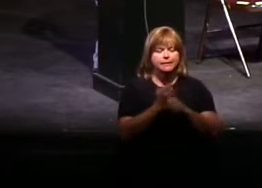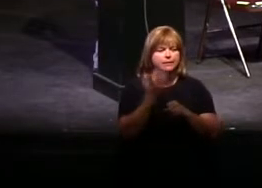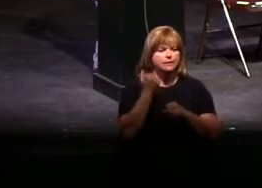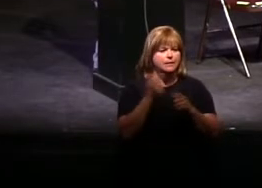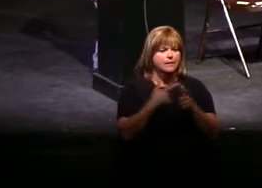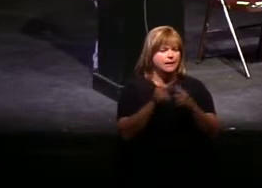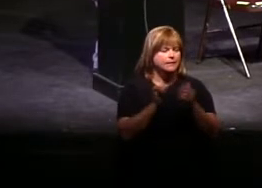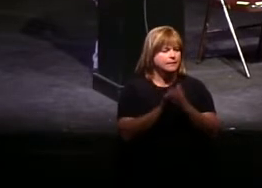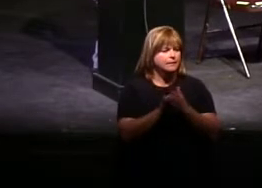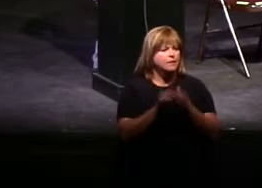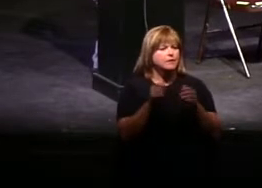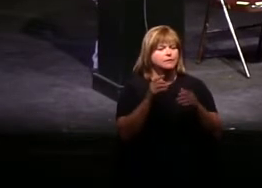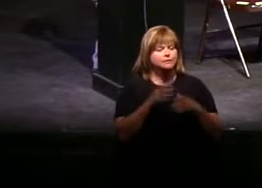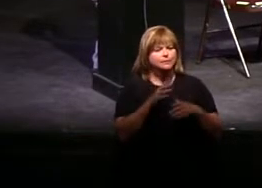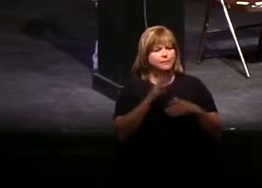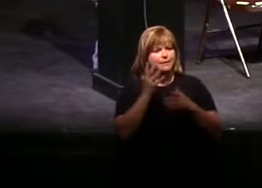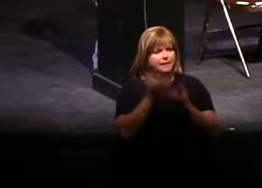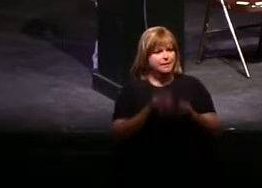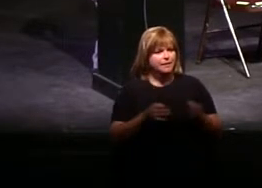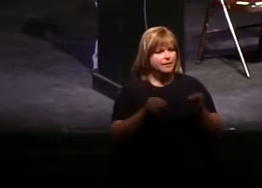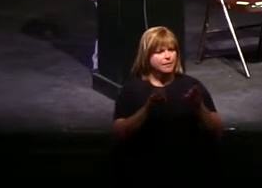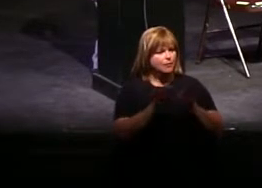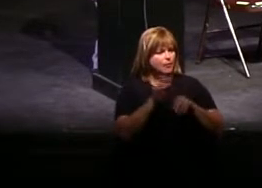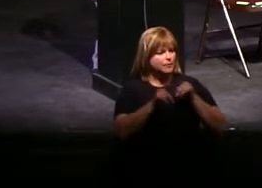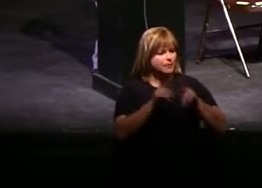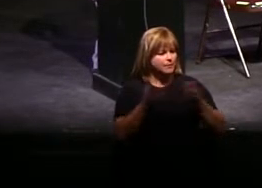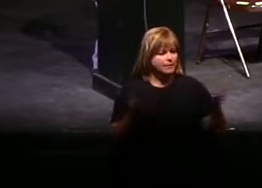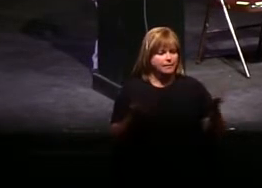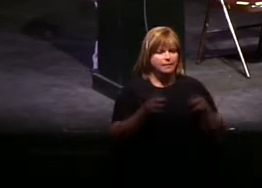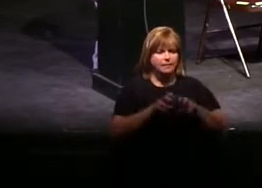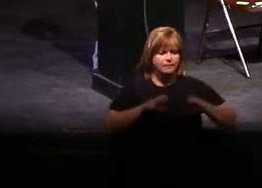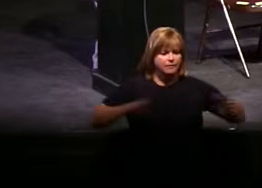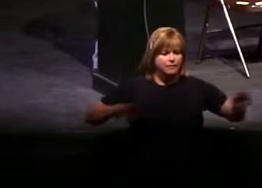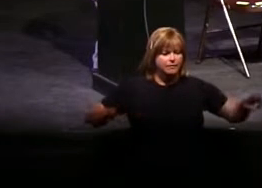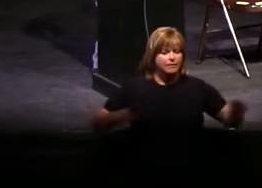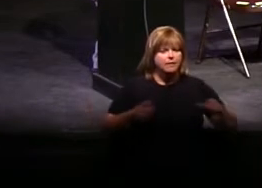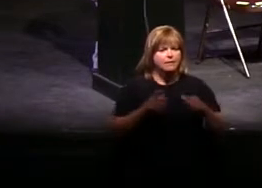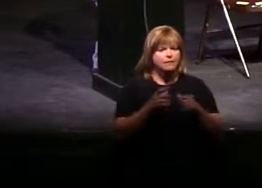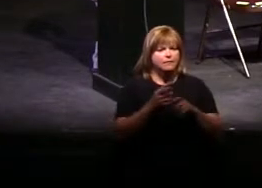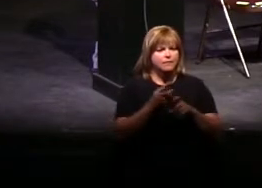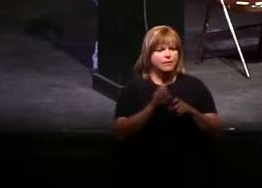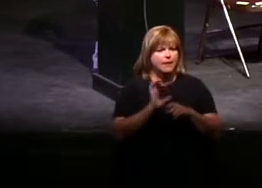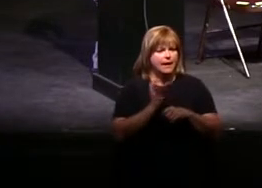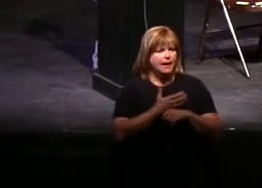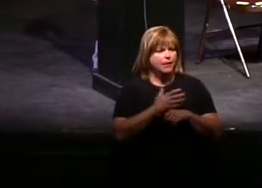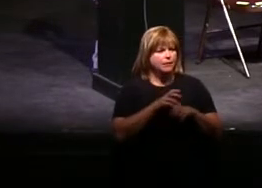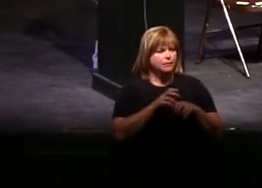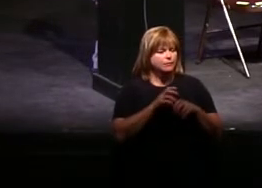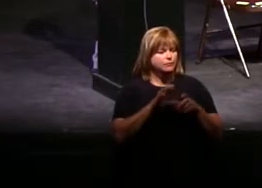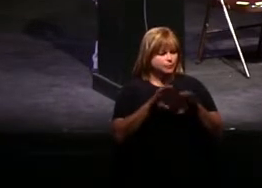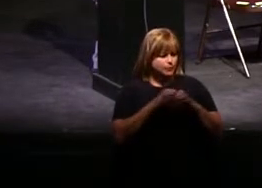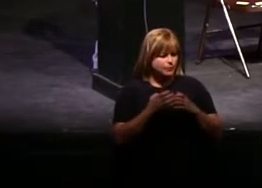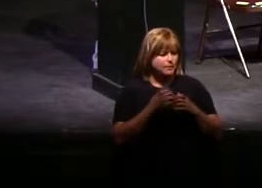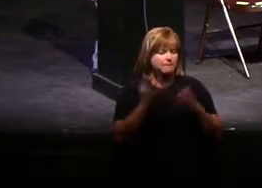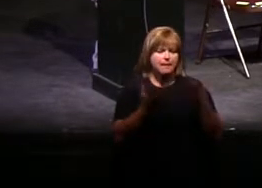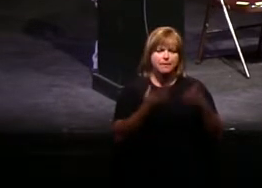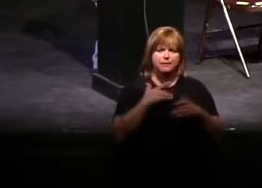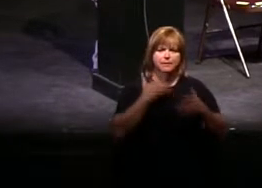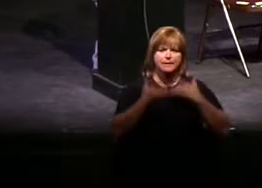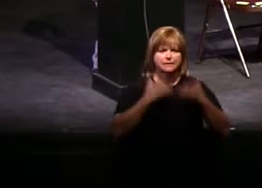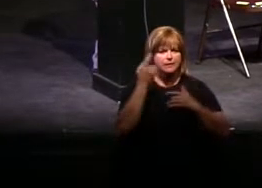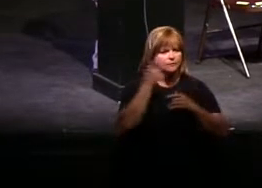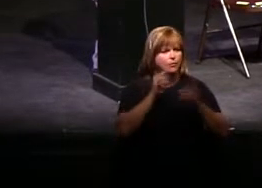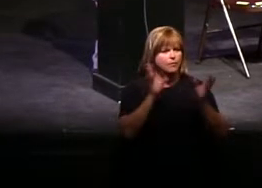prominent colleagues from throughout the West and even further afield among our plenary speakers, it might be exciting for